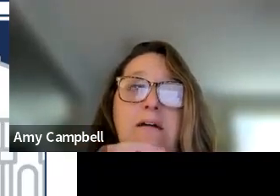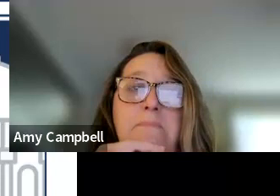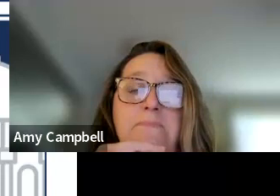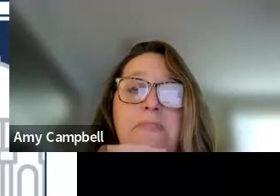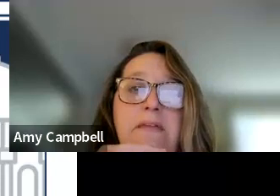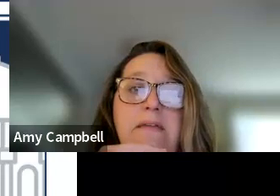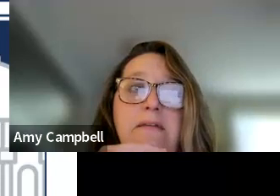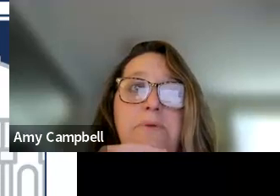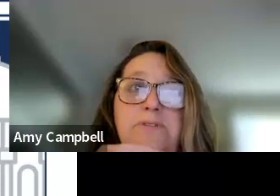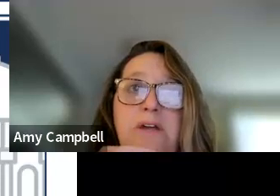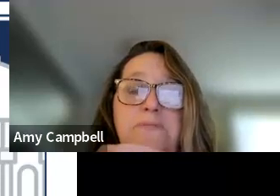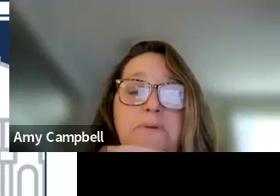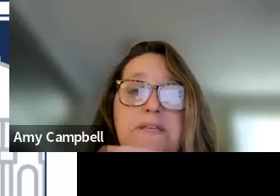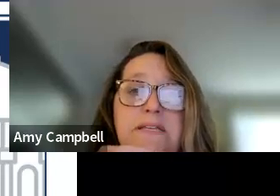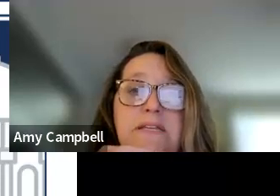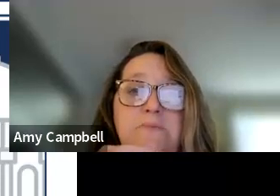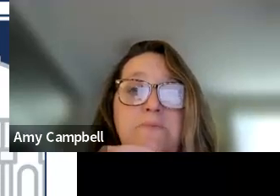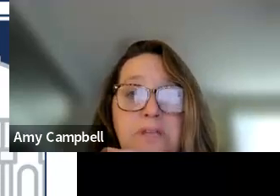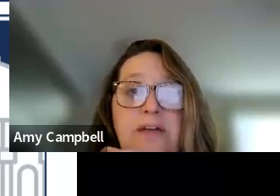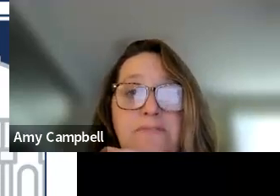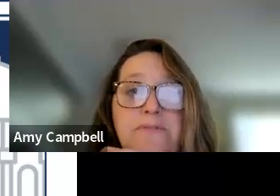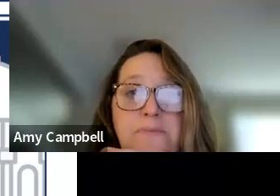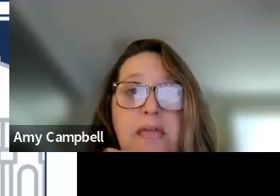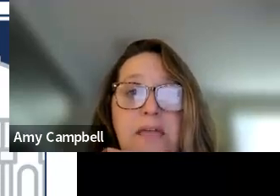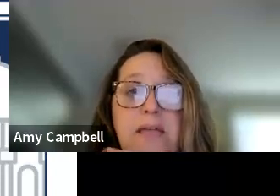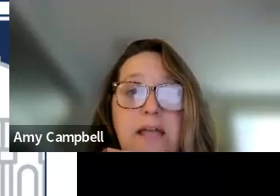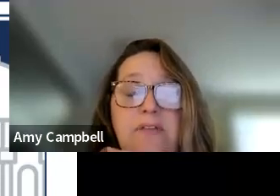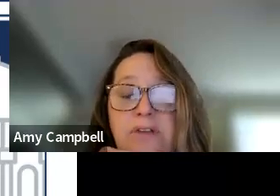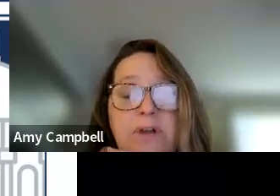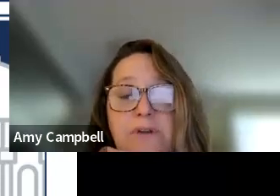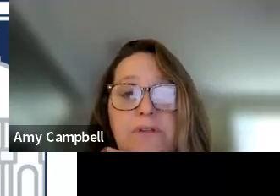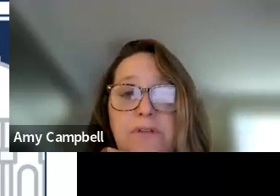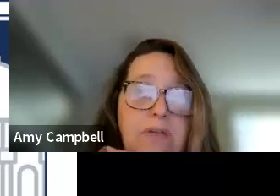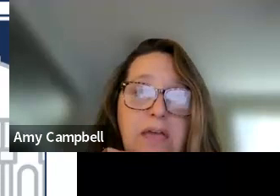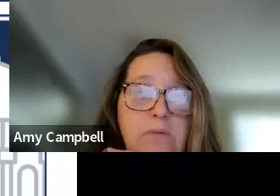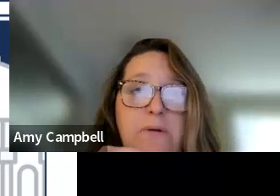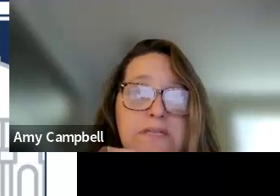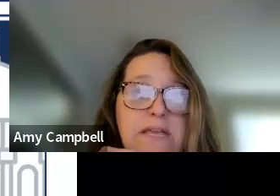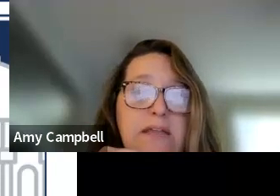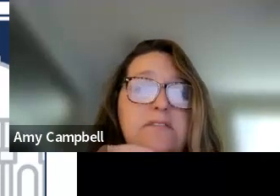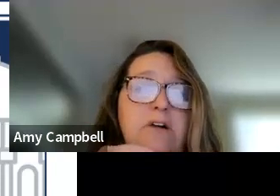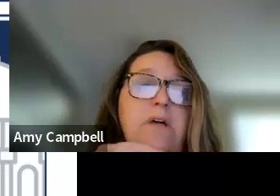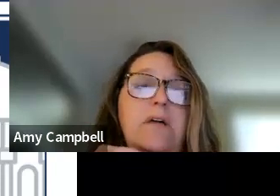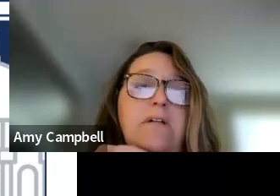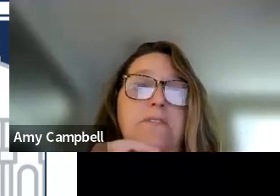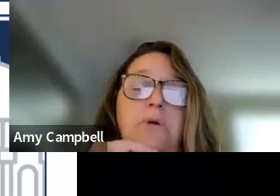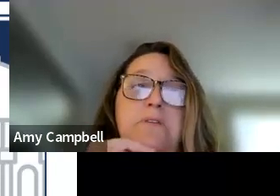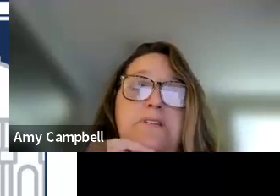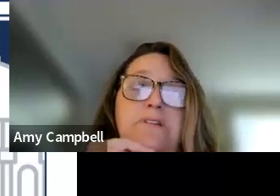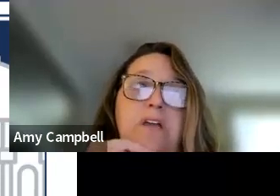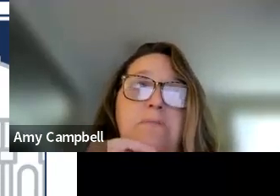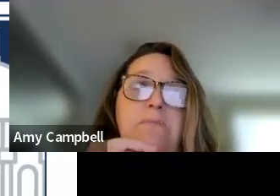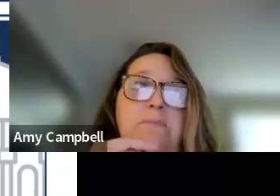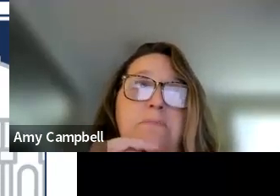get bill draft requests in is really that first week, and then you can't request again. So the